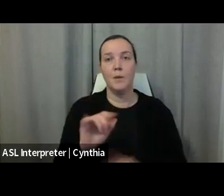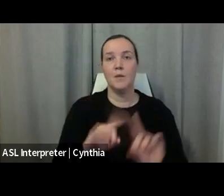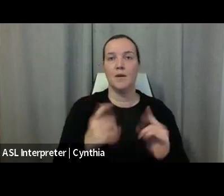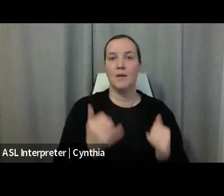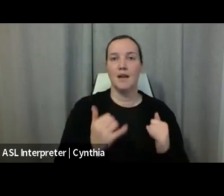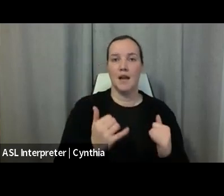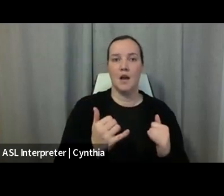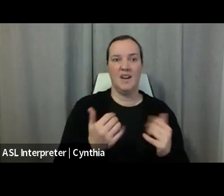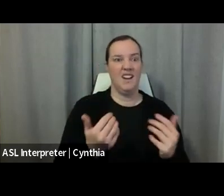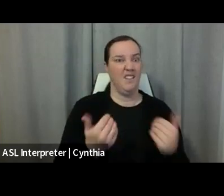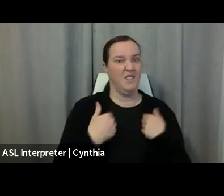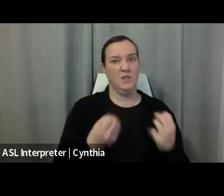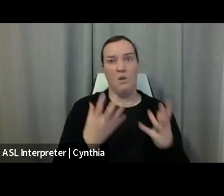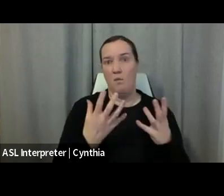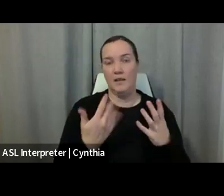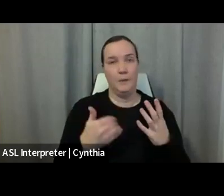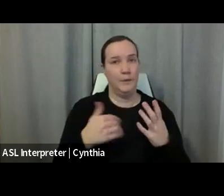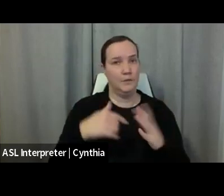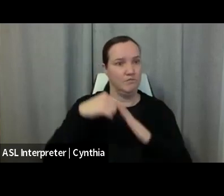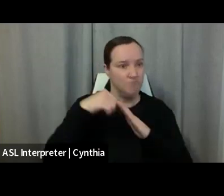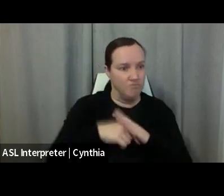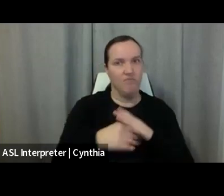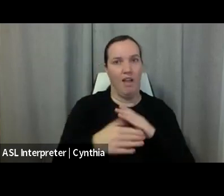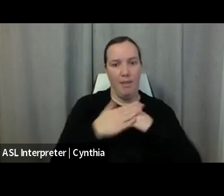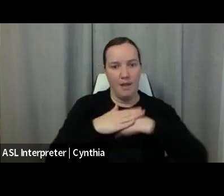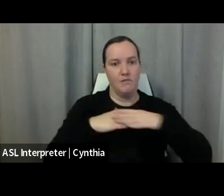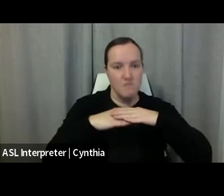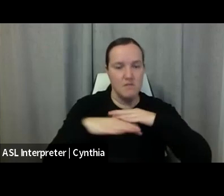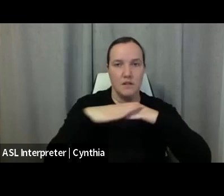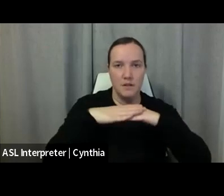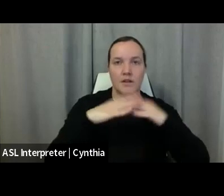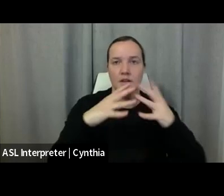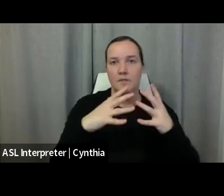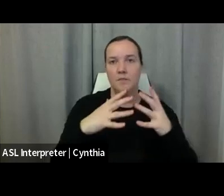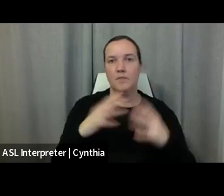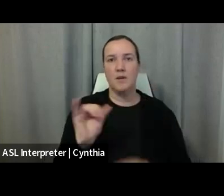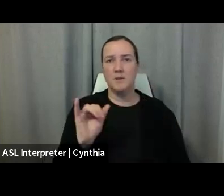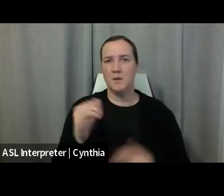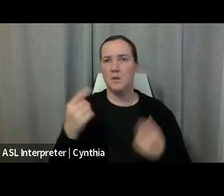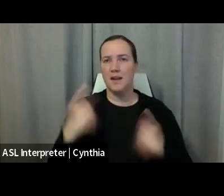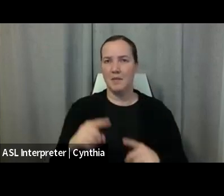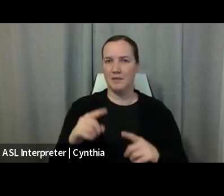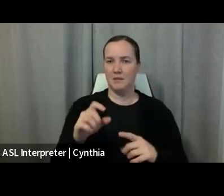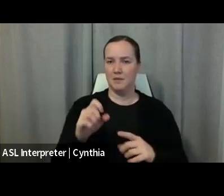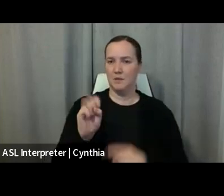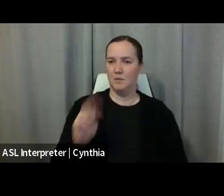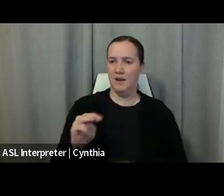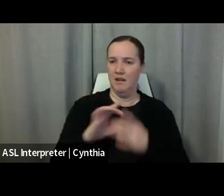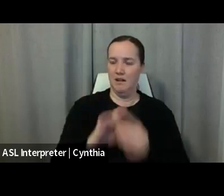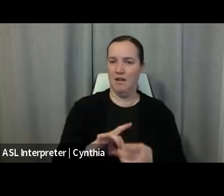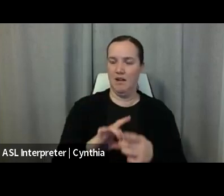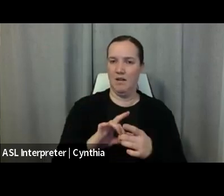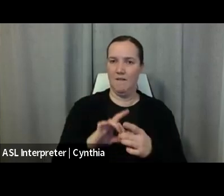are folded intensely that, you know, folks, yeah. And also because of what happens on social media in terms of, you